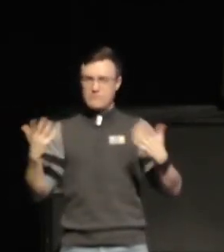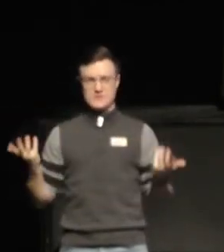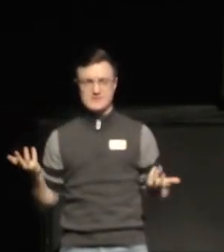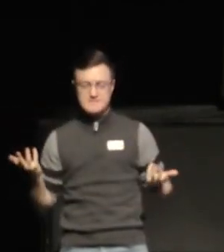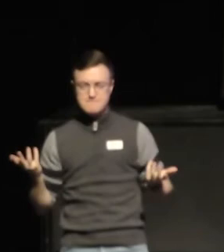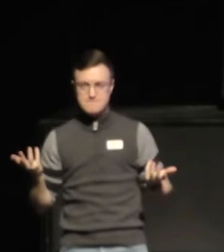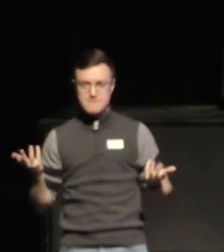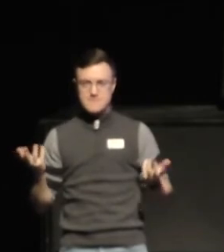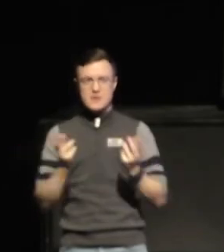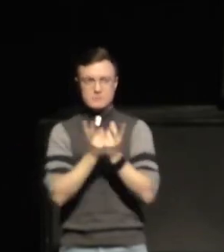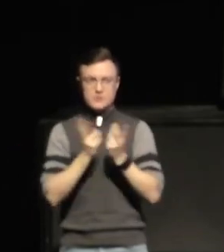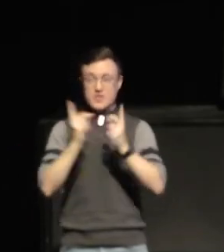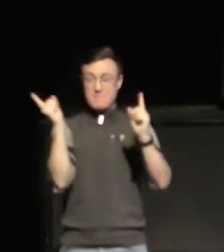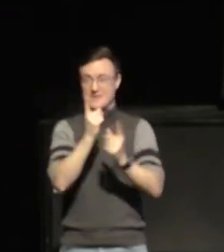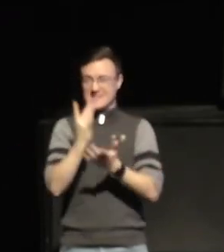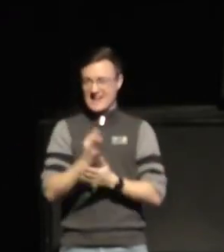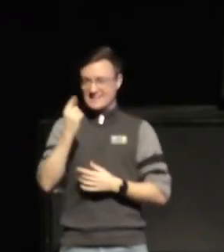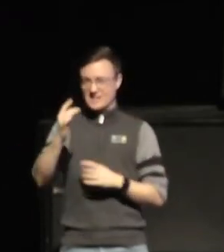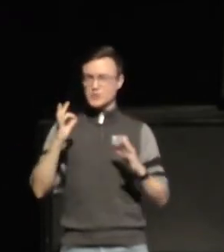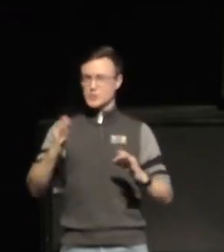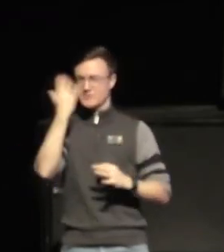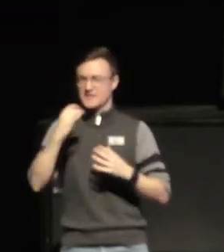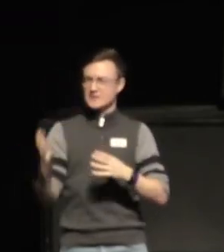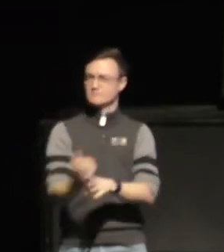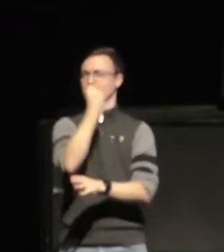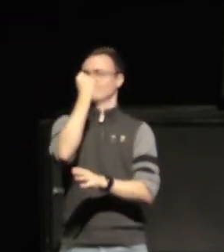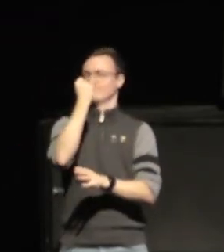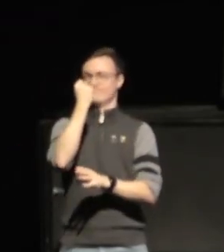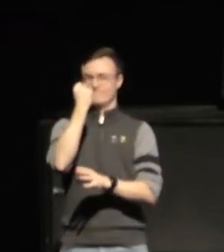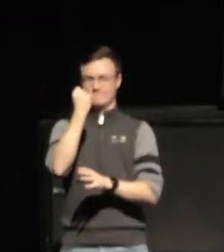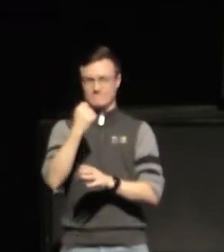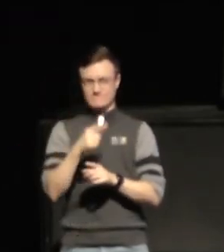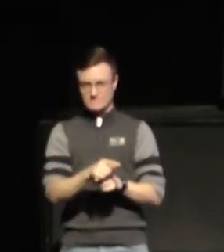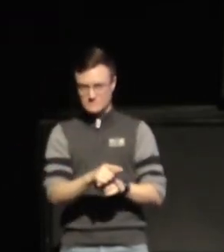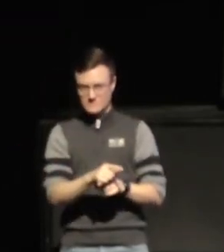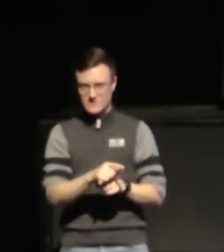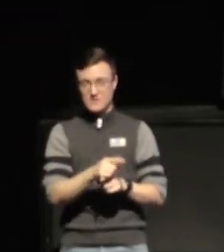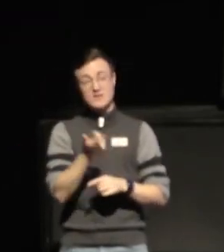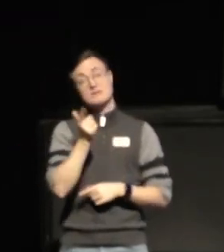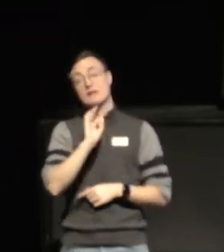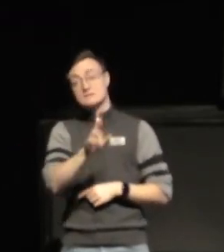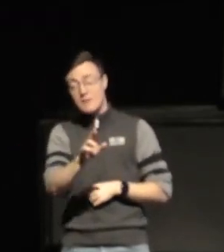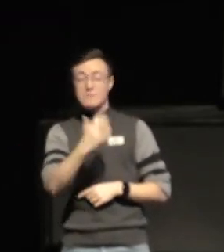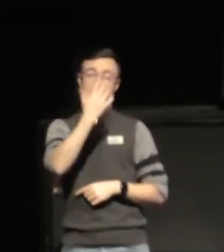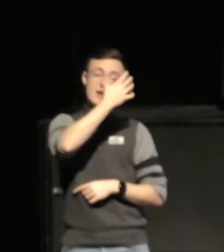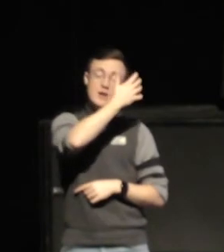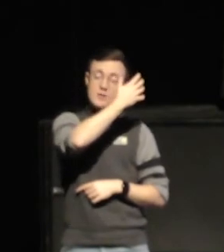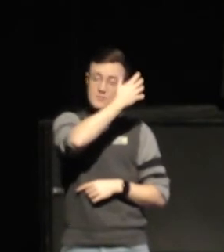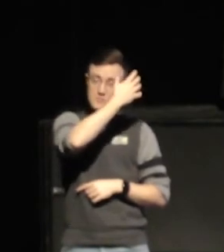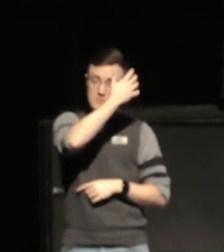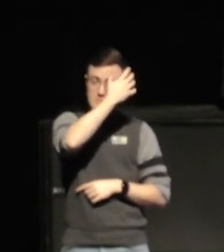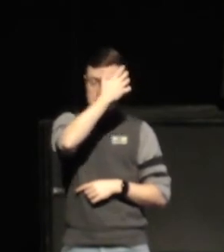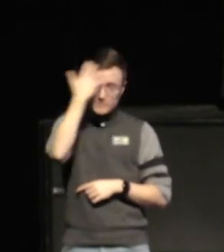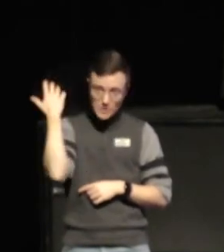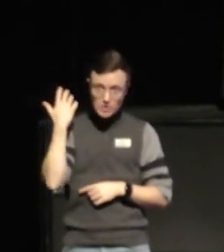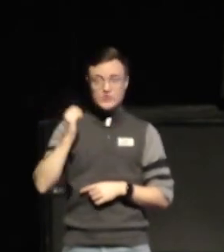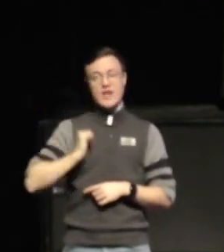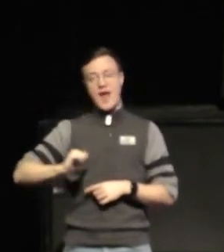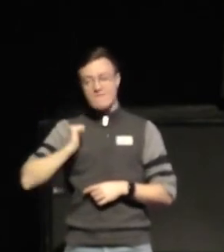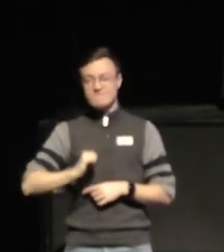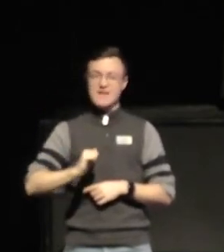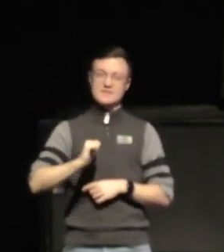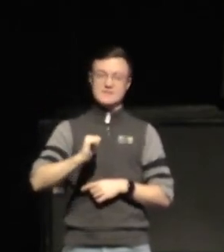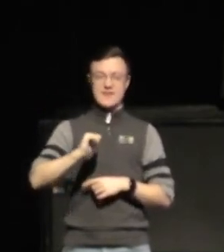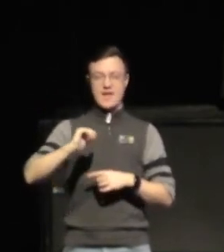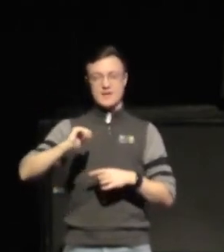trump the human rights of smallholders to conserve and use peasant or ancestral varieties of